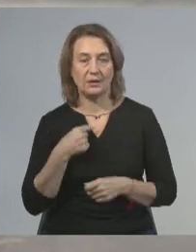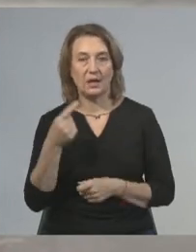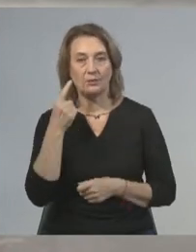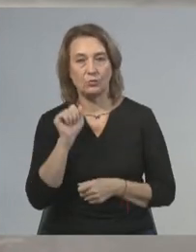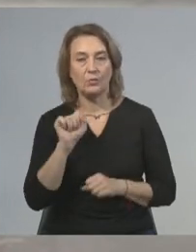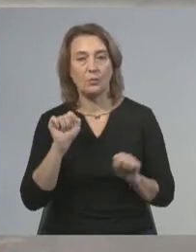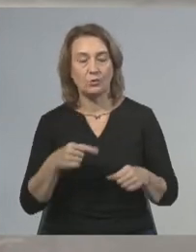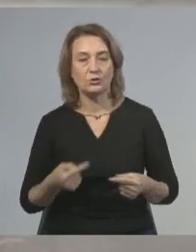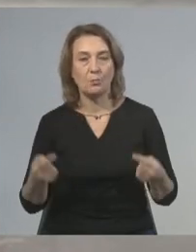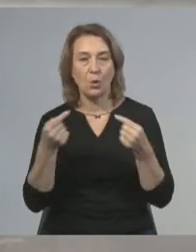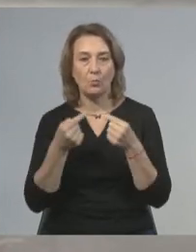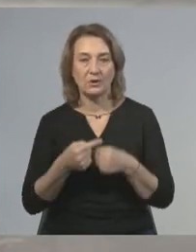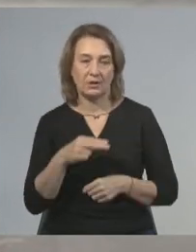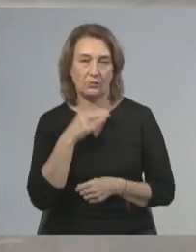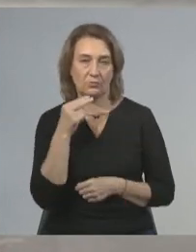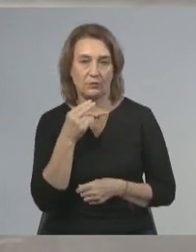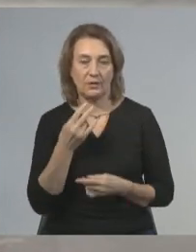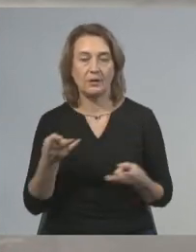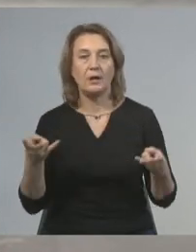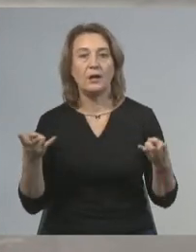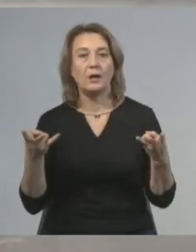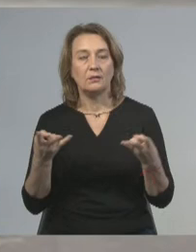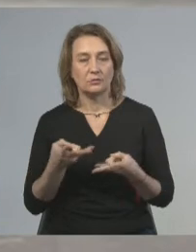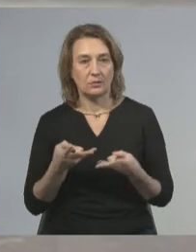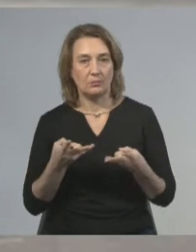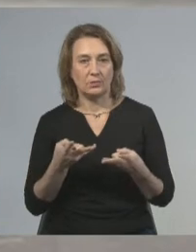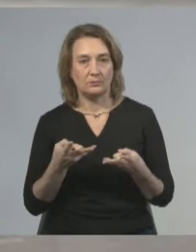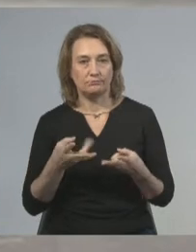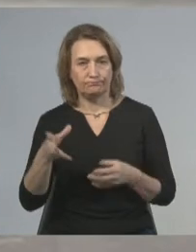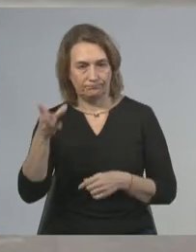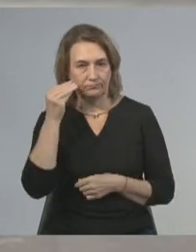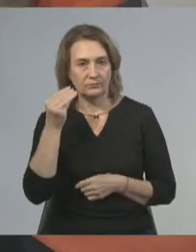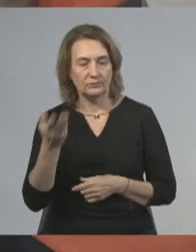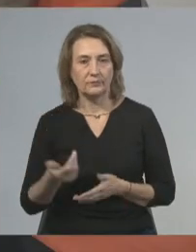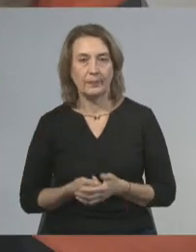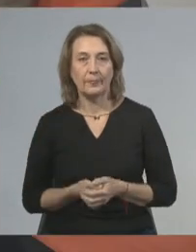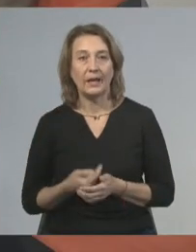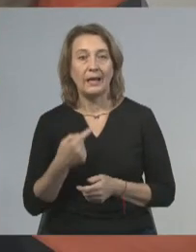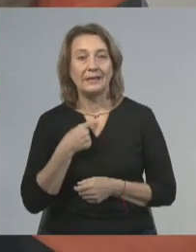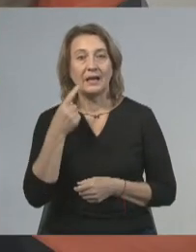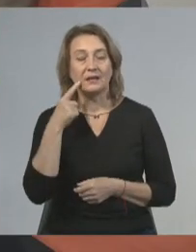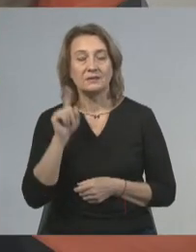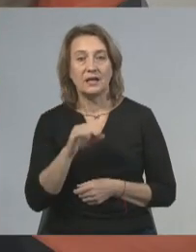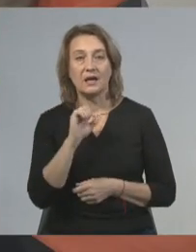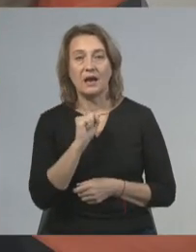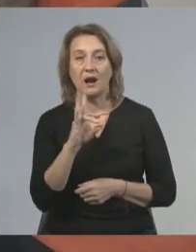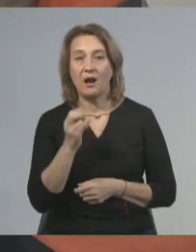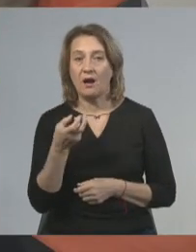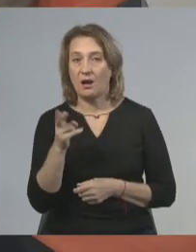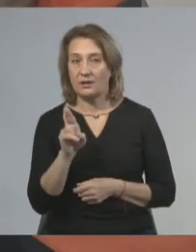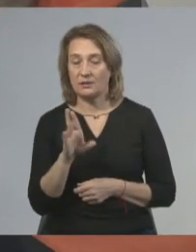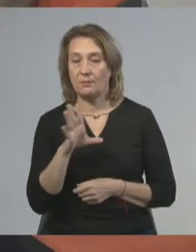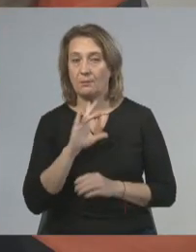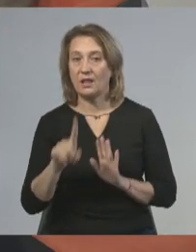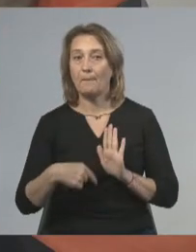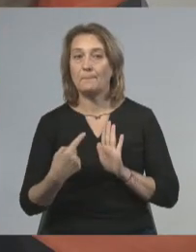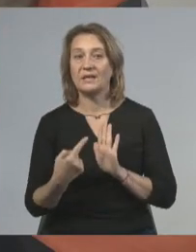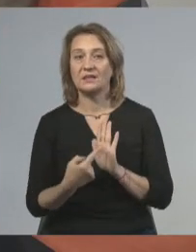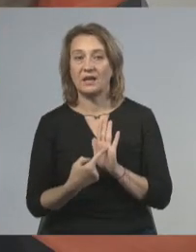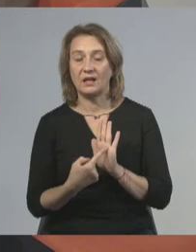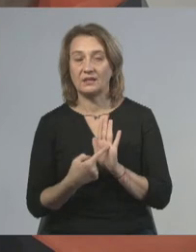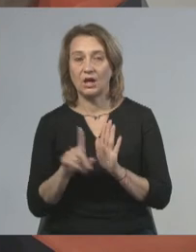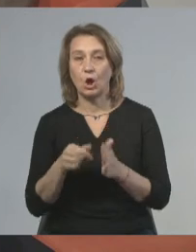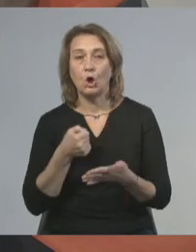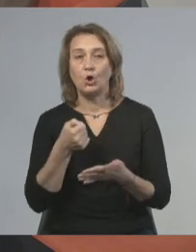them this is an excellent topic and i think we need to focus on that i know that anna morlekena